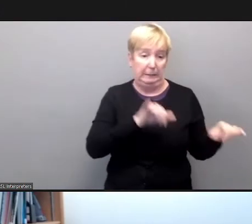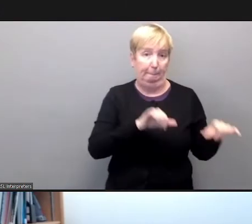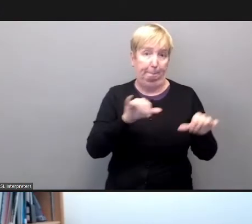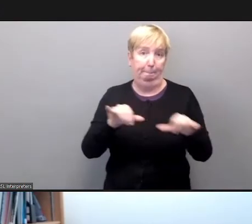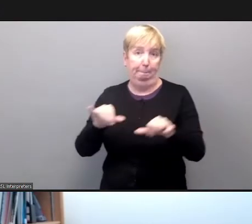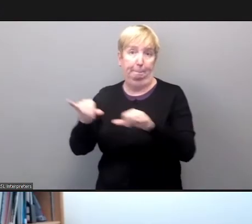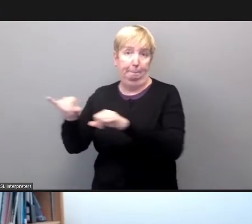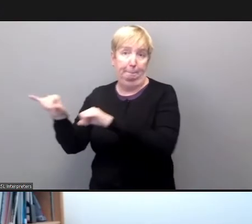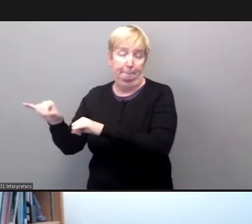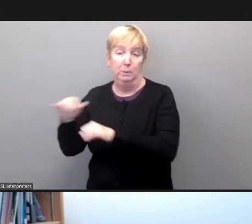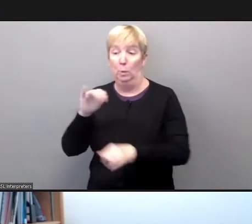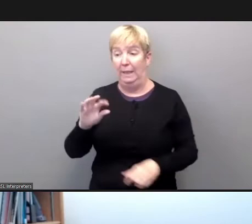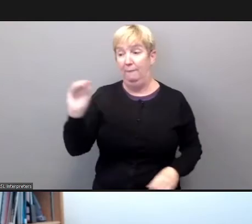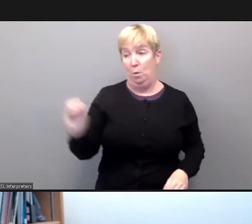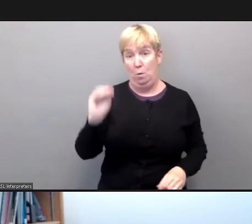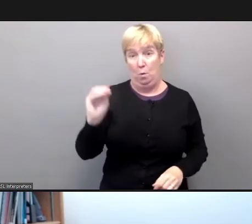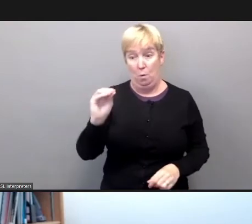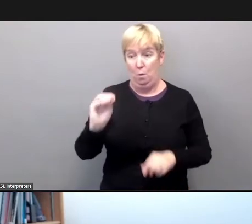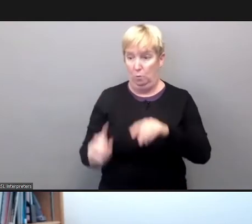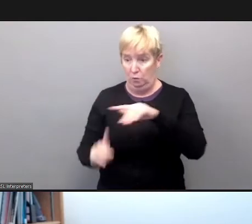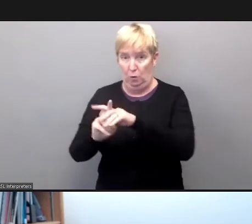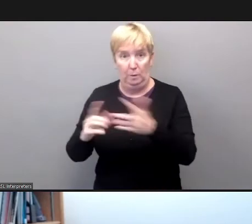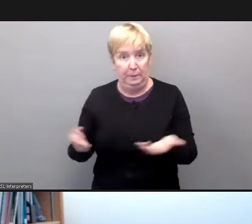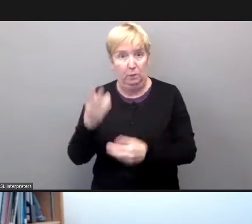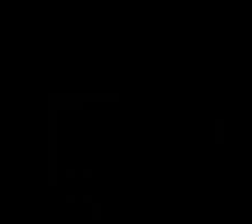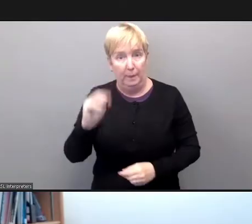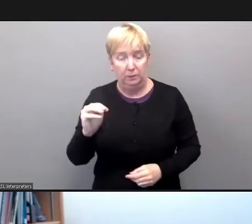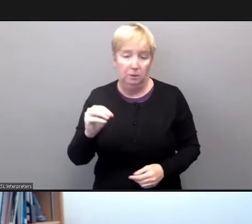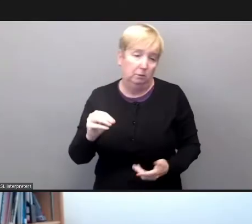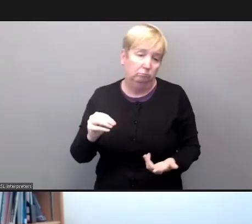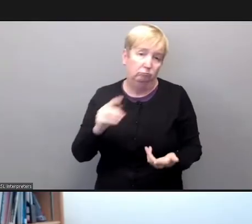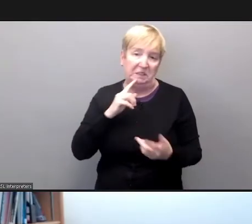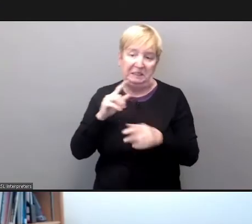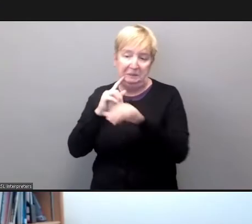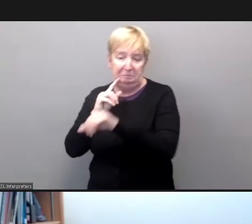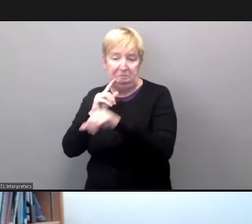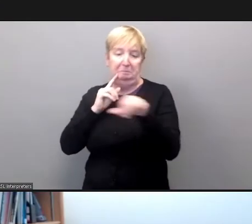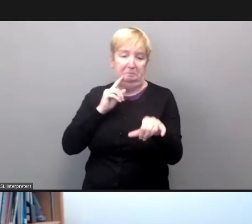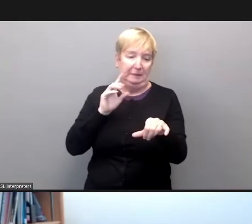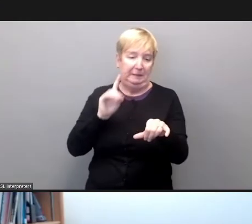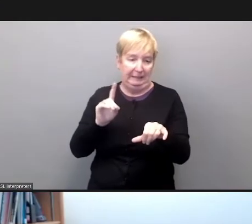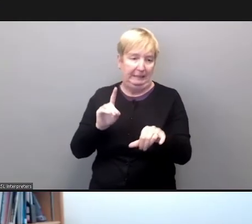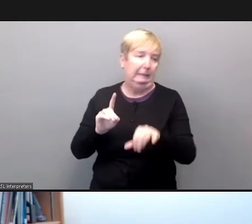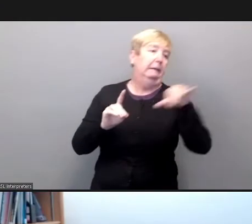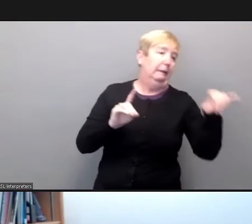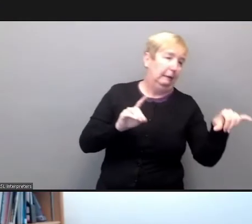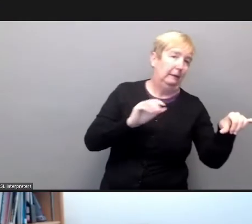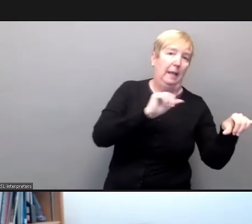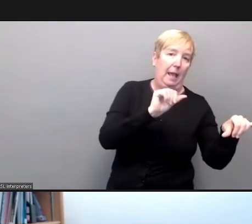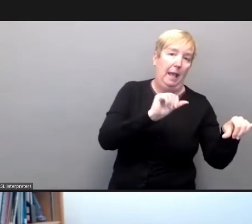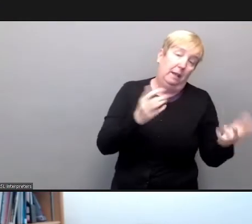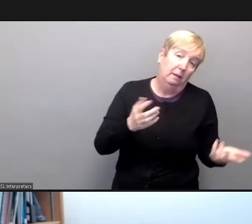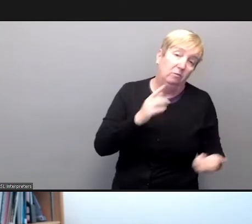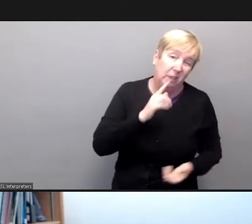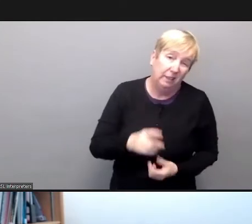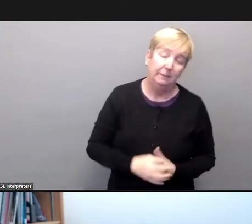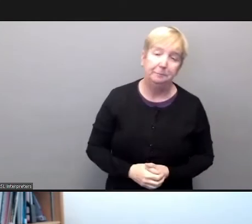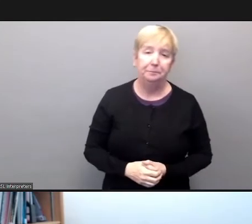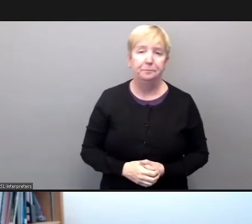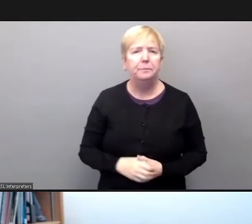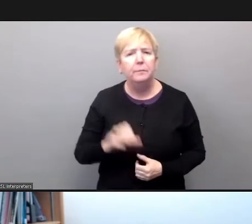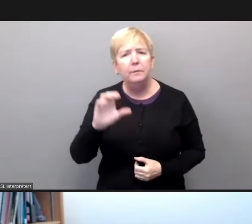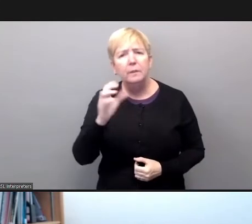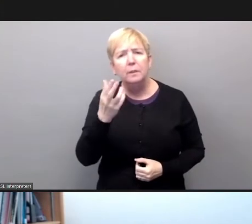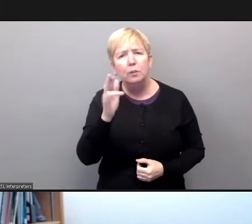that much different than what we would do with a Delta case and what we are doing. I don't know if you have any other comments, Christine,